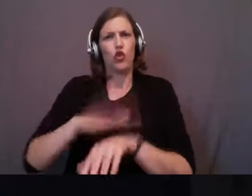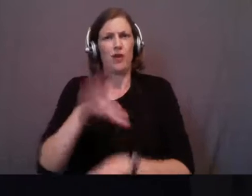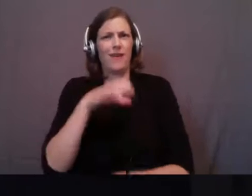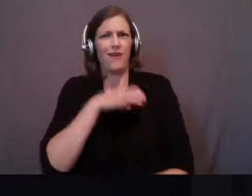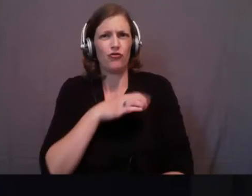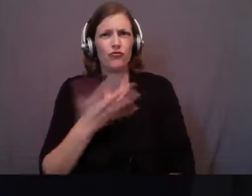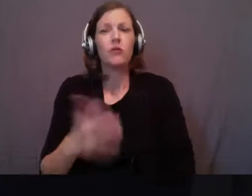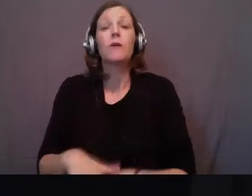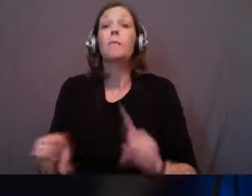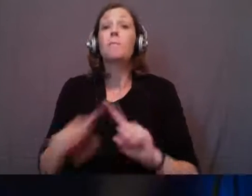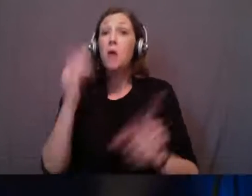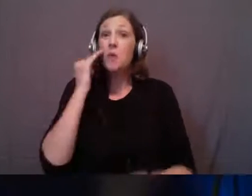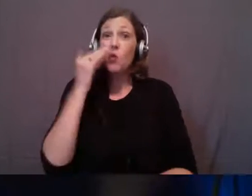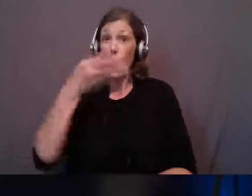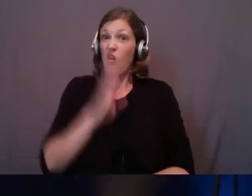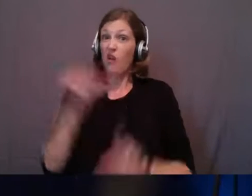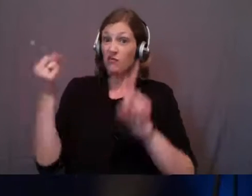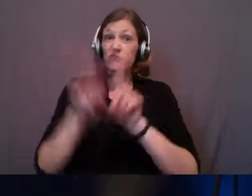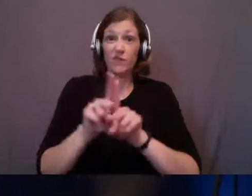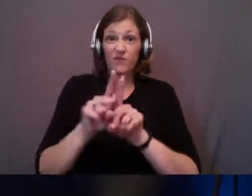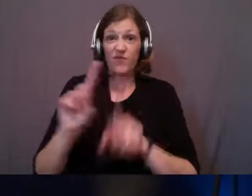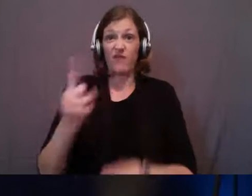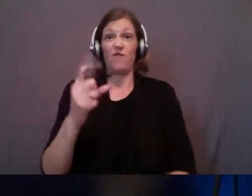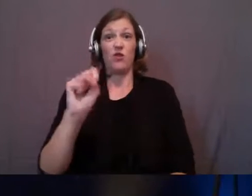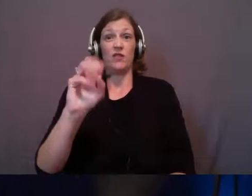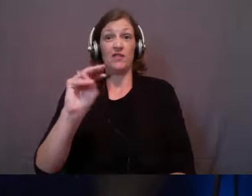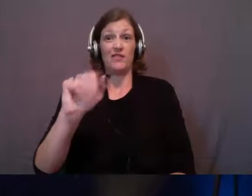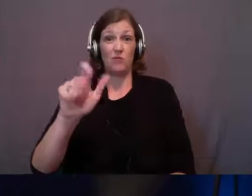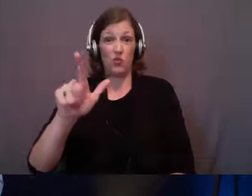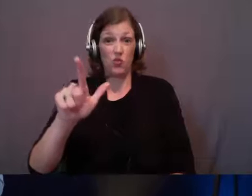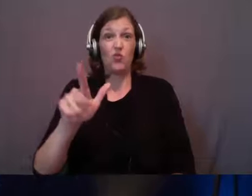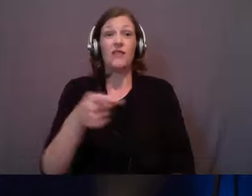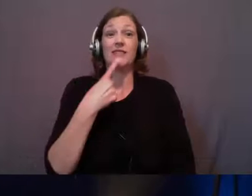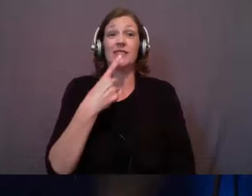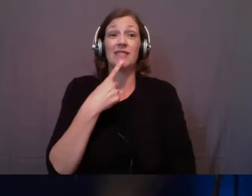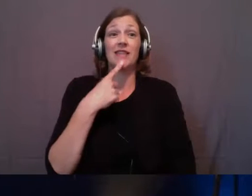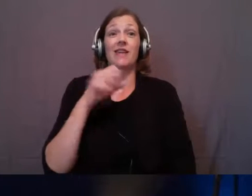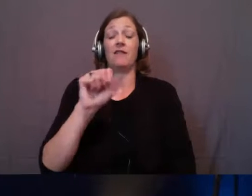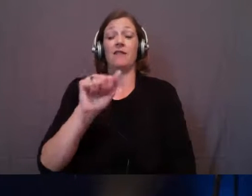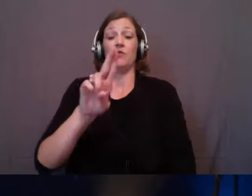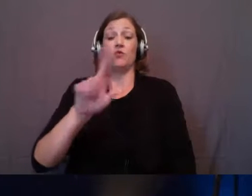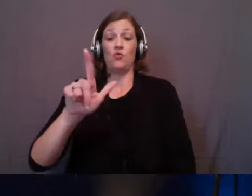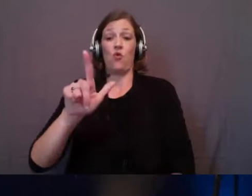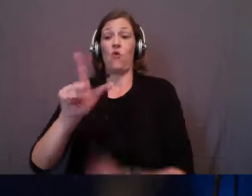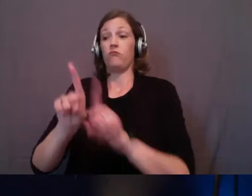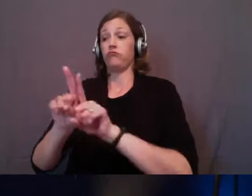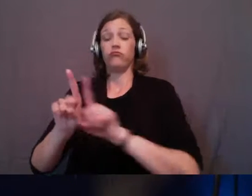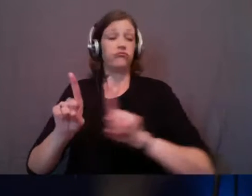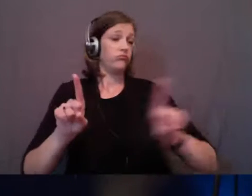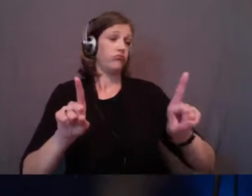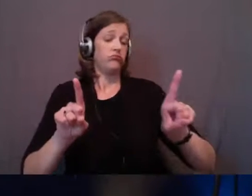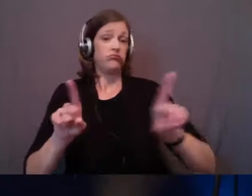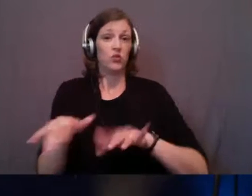know God was with him. Because in 1 Samuel chapter 10, verse 9 through 10, it says this: as Saul turned to leave Samuel the